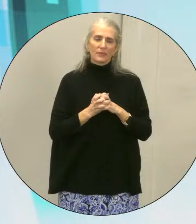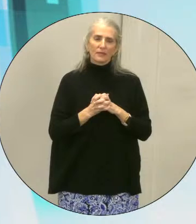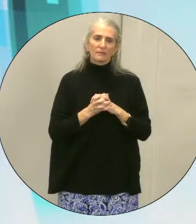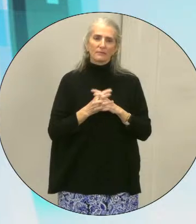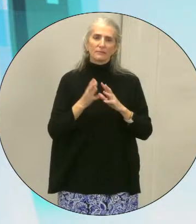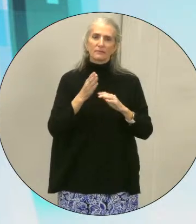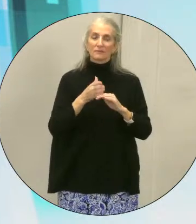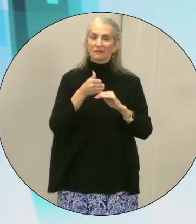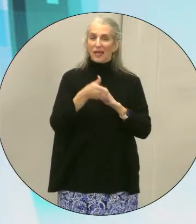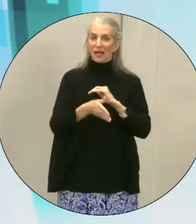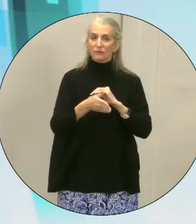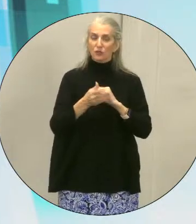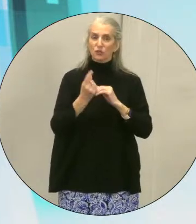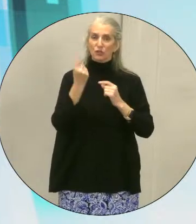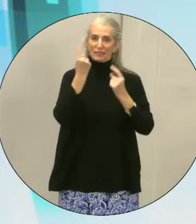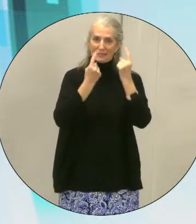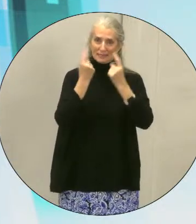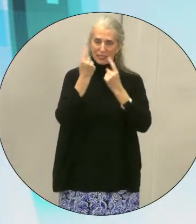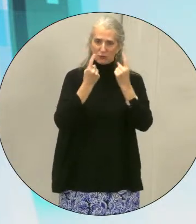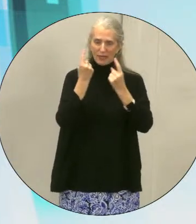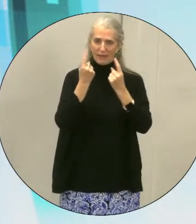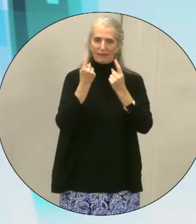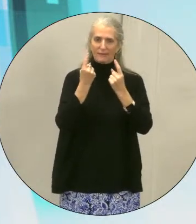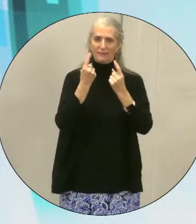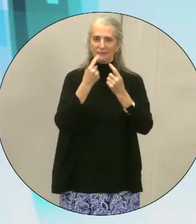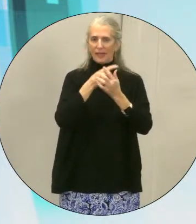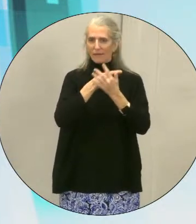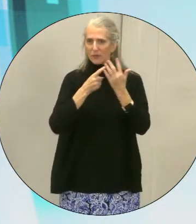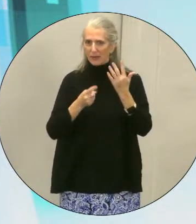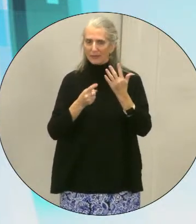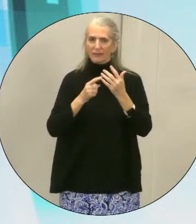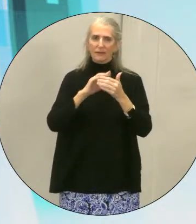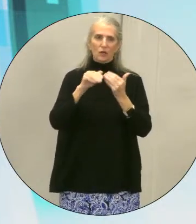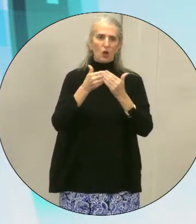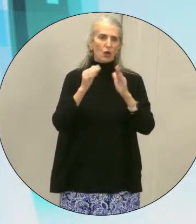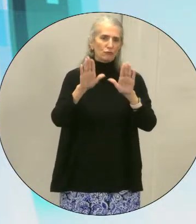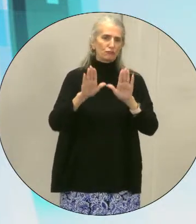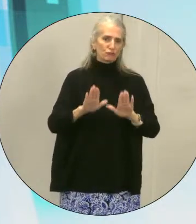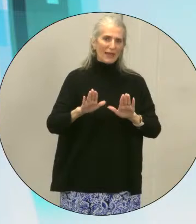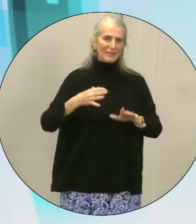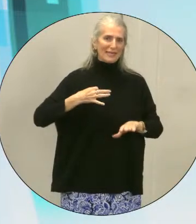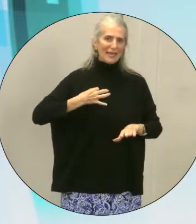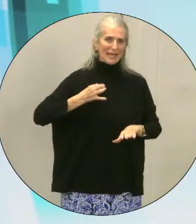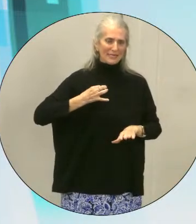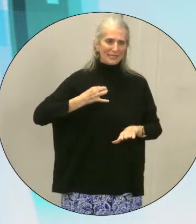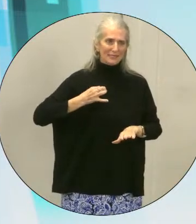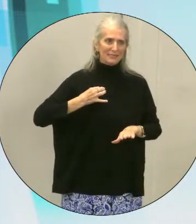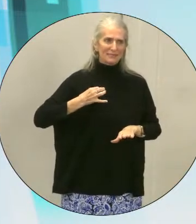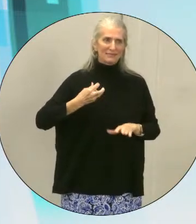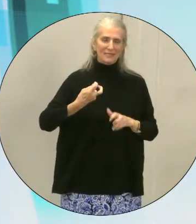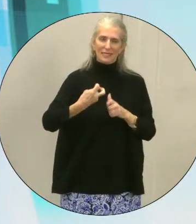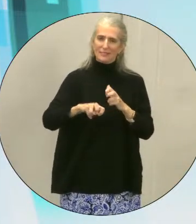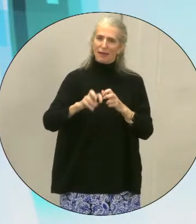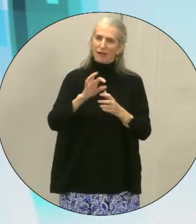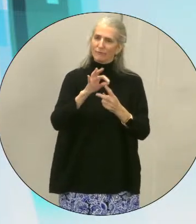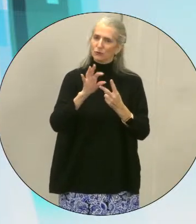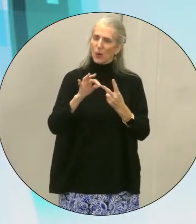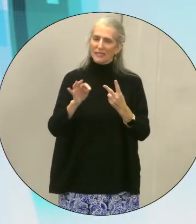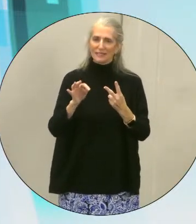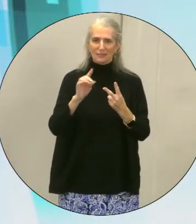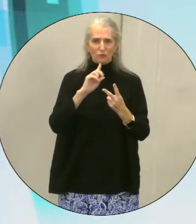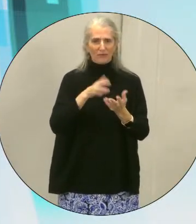After considering everybody and all the great candidates, it's a tough choice, to be very